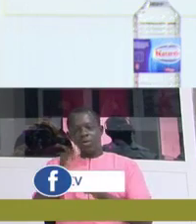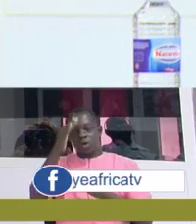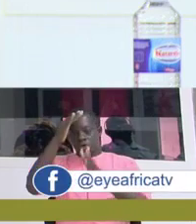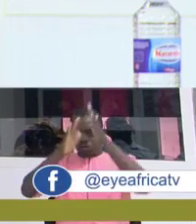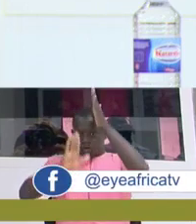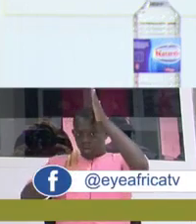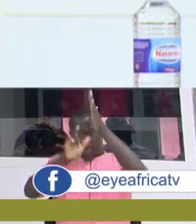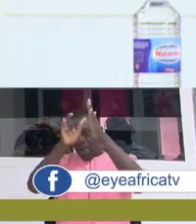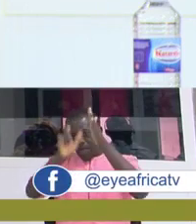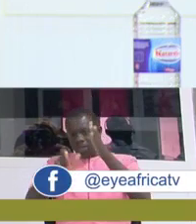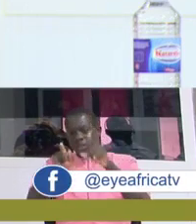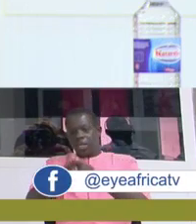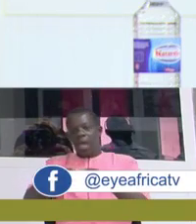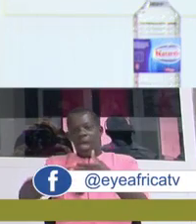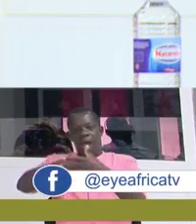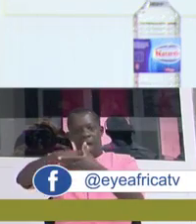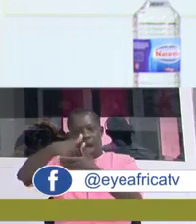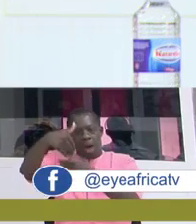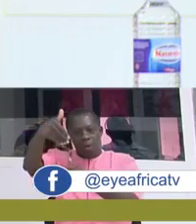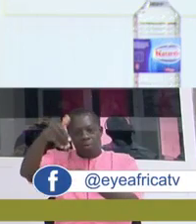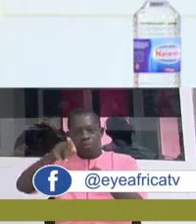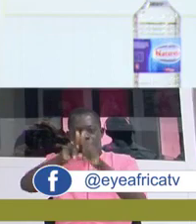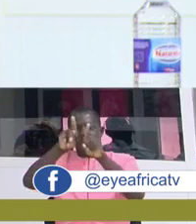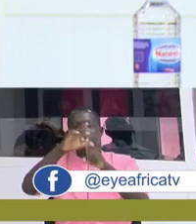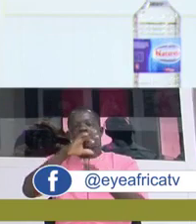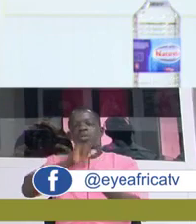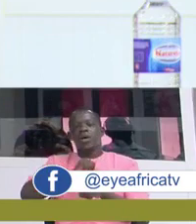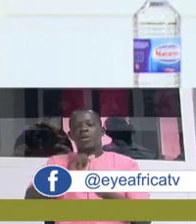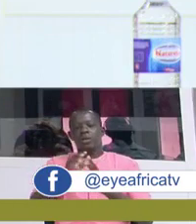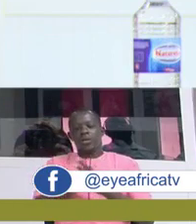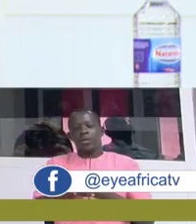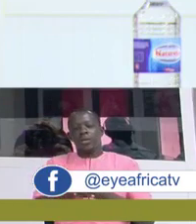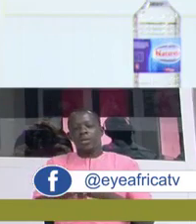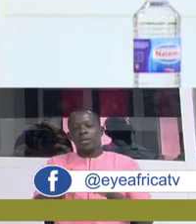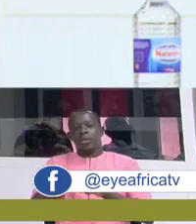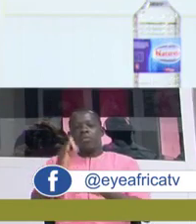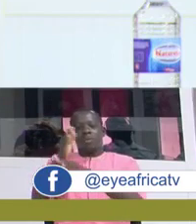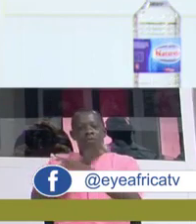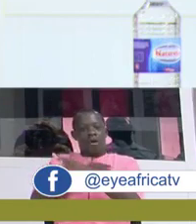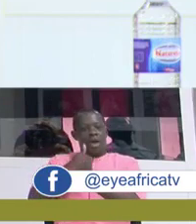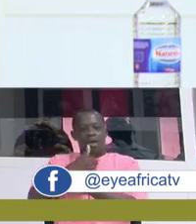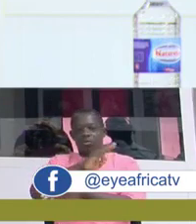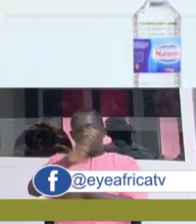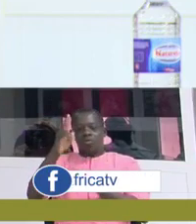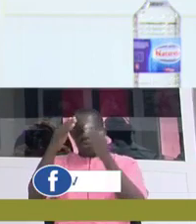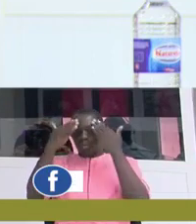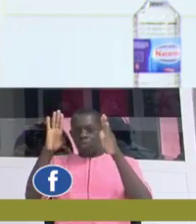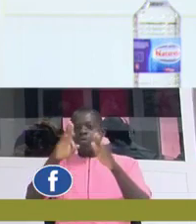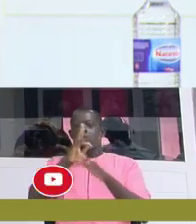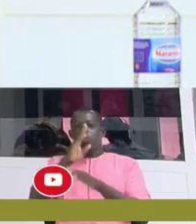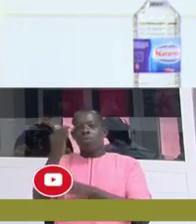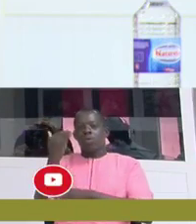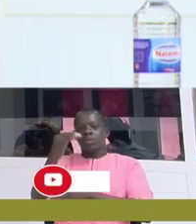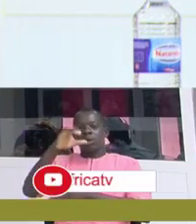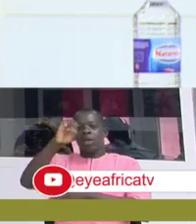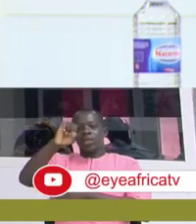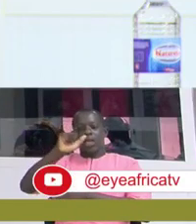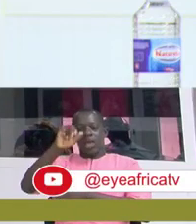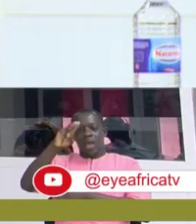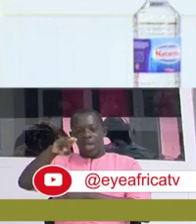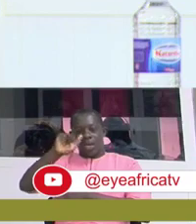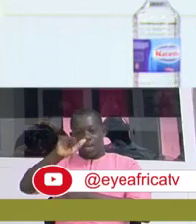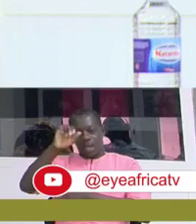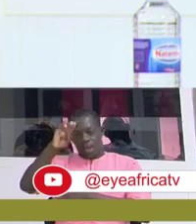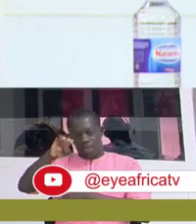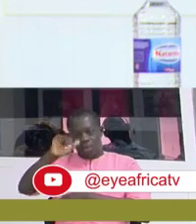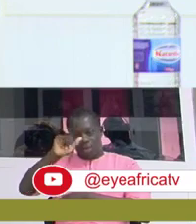that soldiers came with a man to me. At that time, I did not know who Sana was. I didn't know